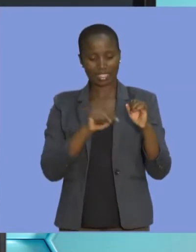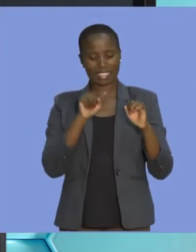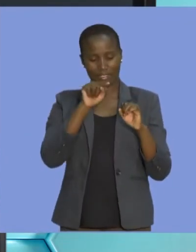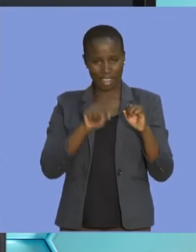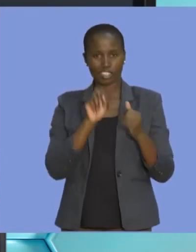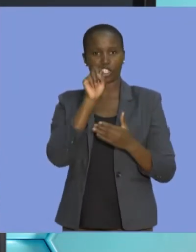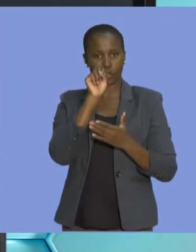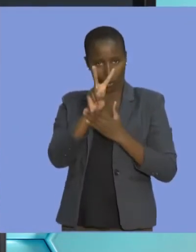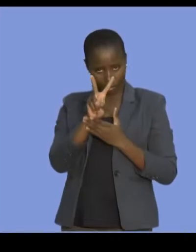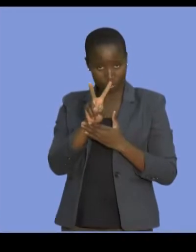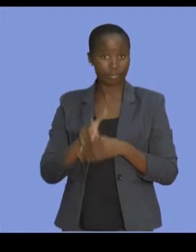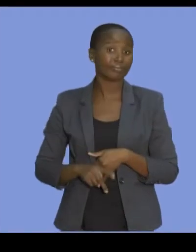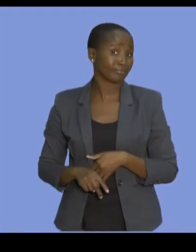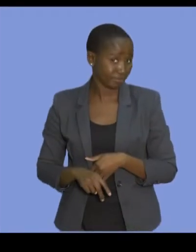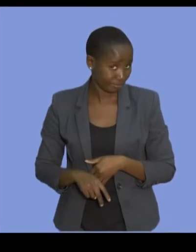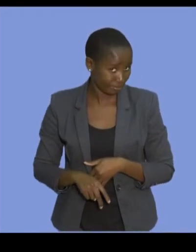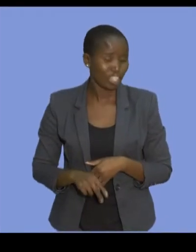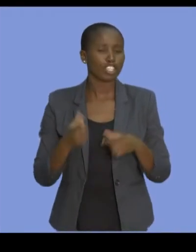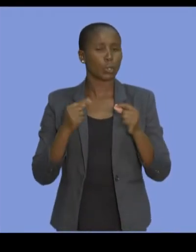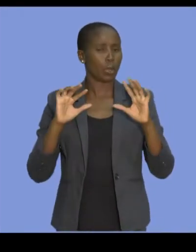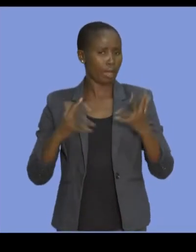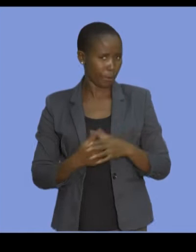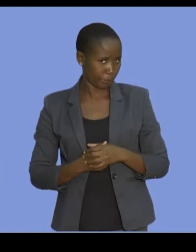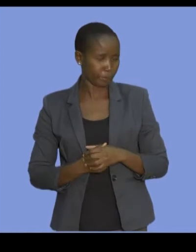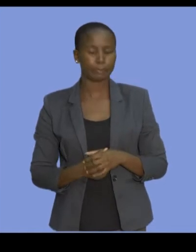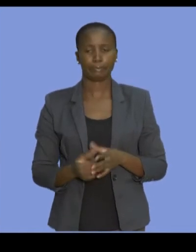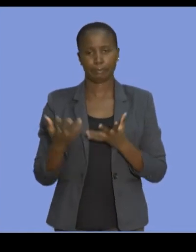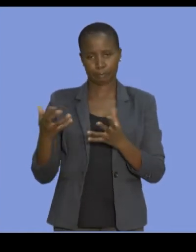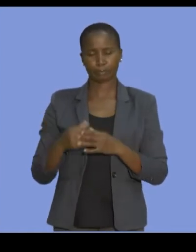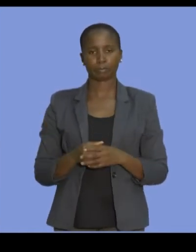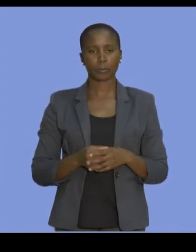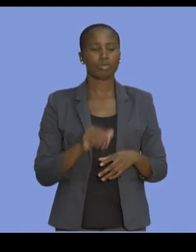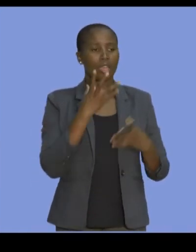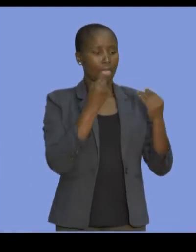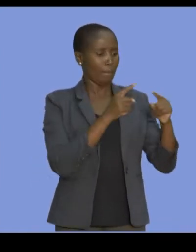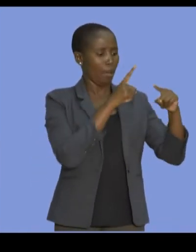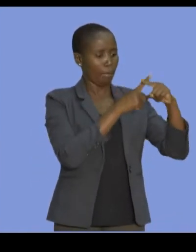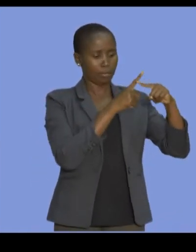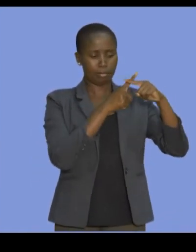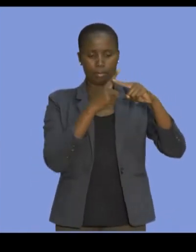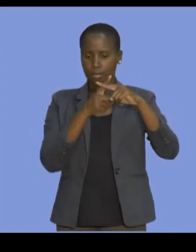countries. So how do we do that? We add all the numbers from